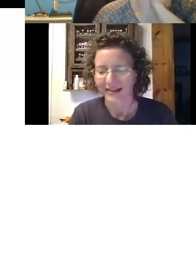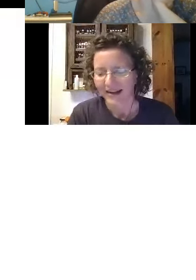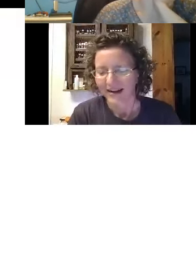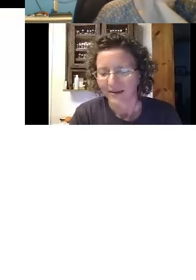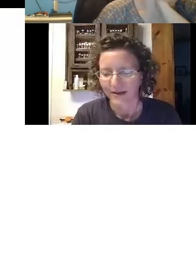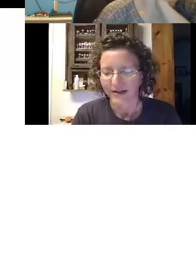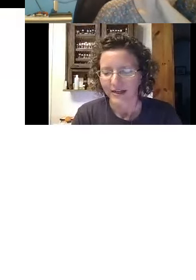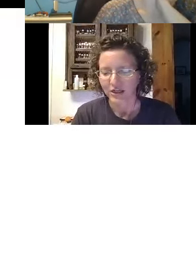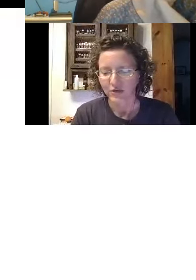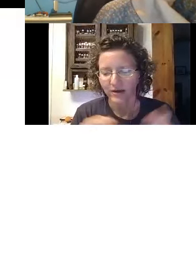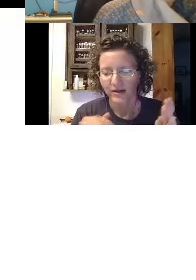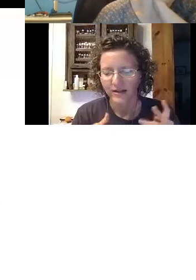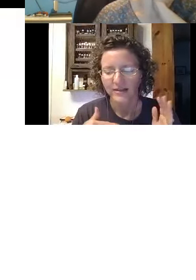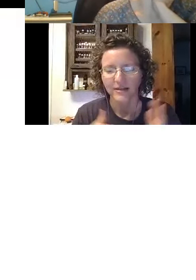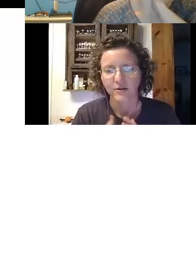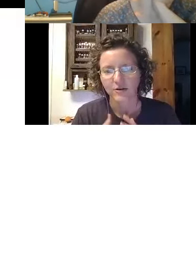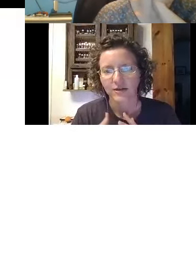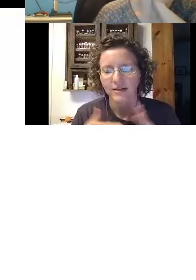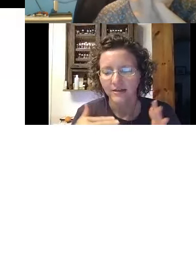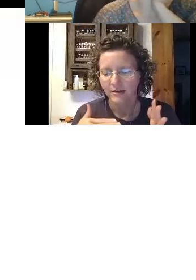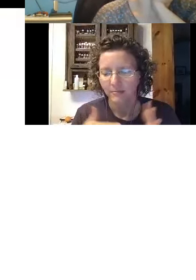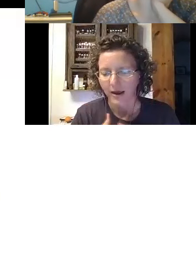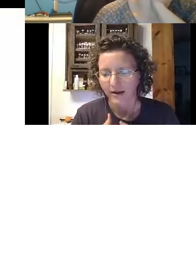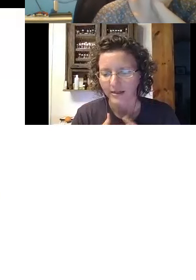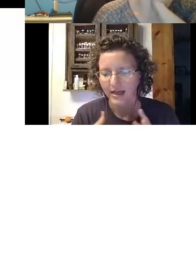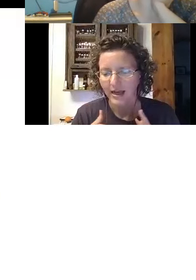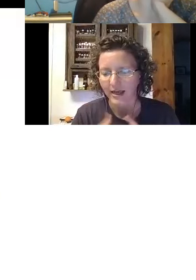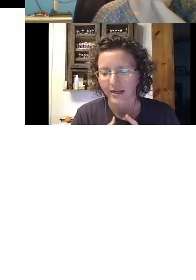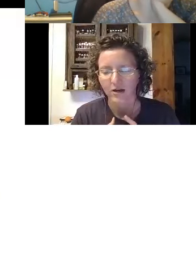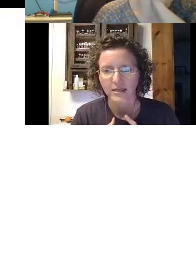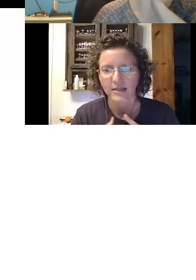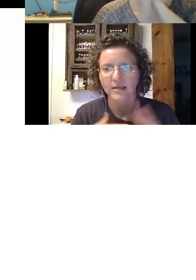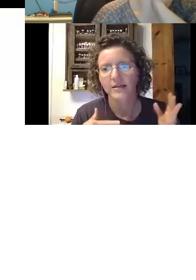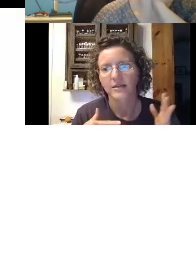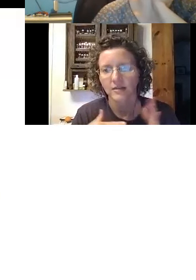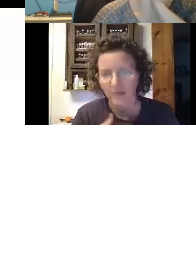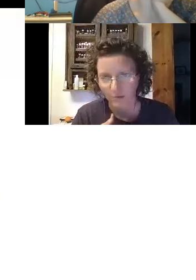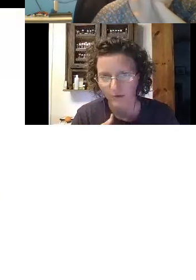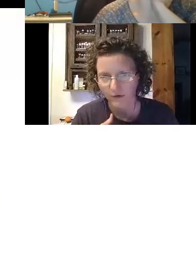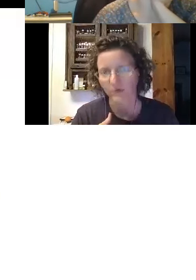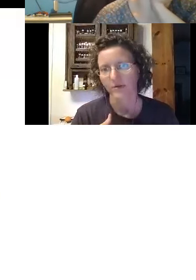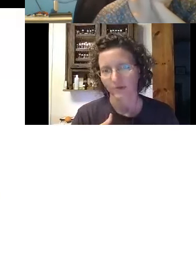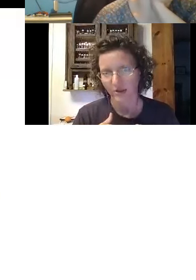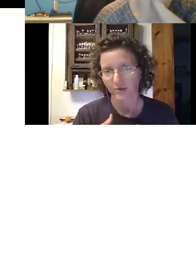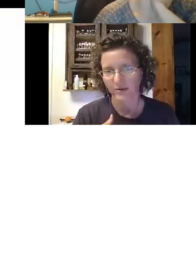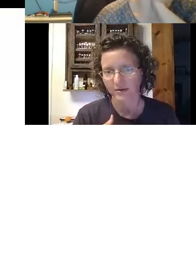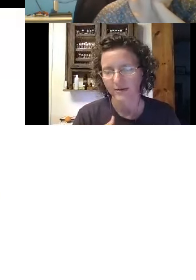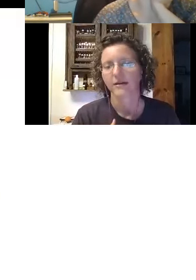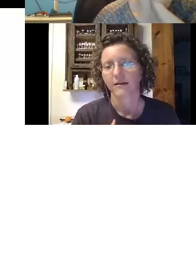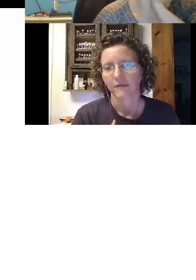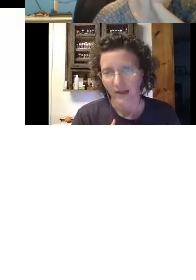day. But Ningxia Red is a nutrient-packed antioxidant superfood